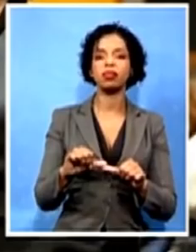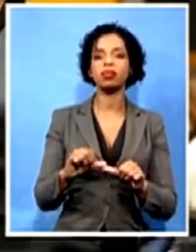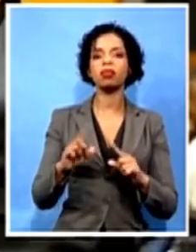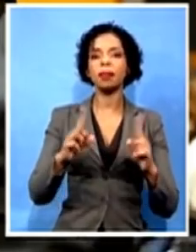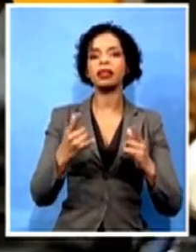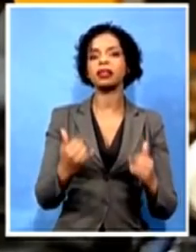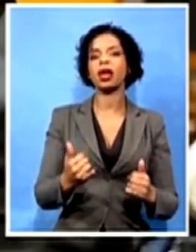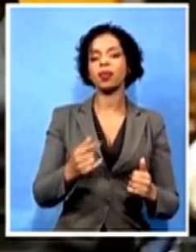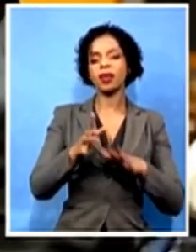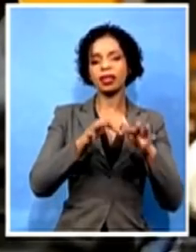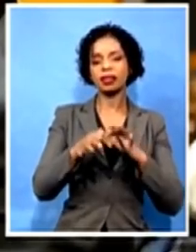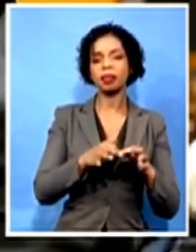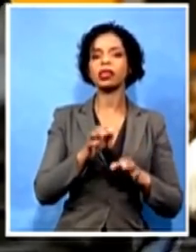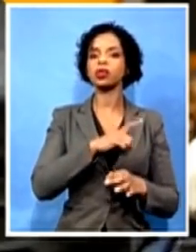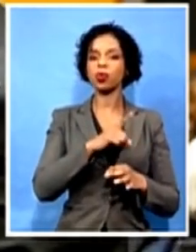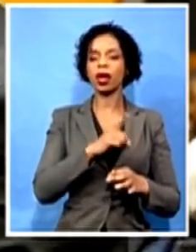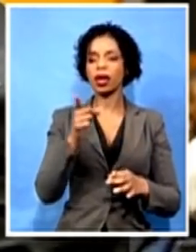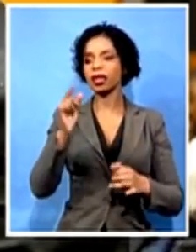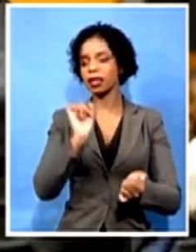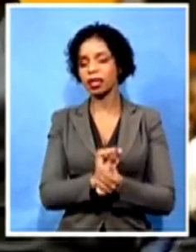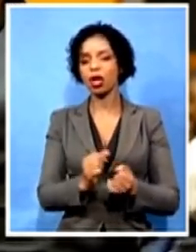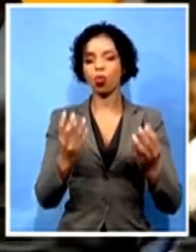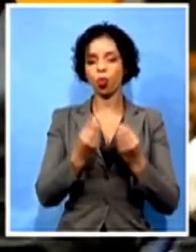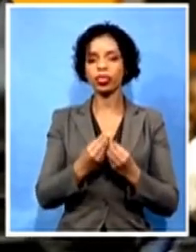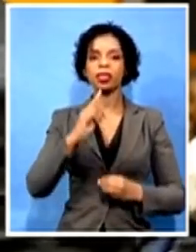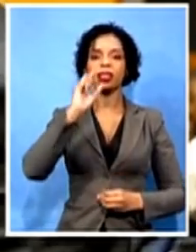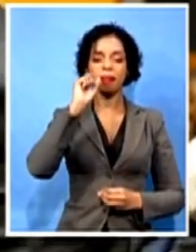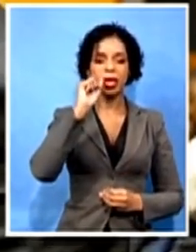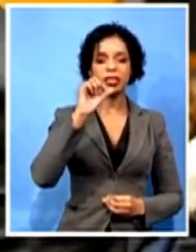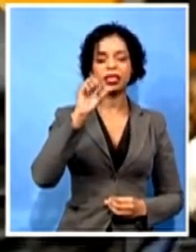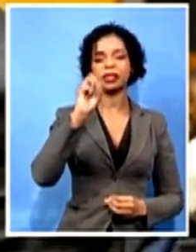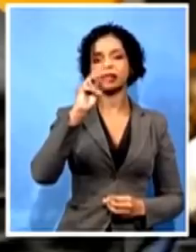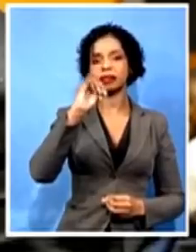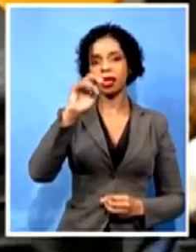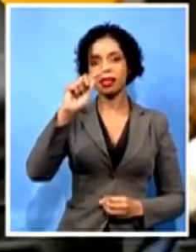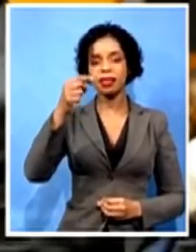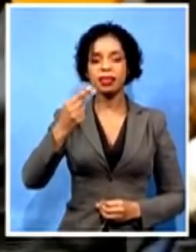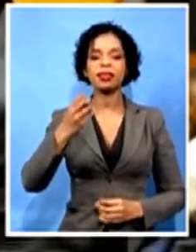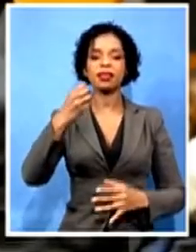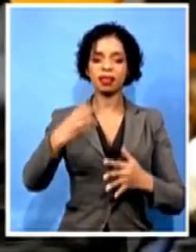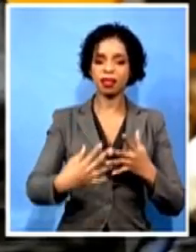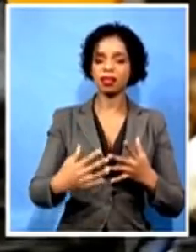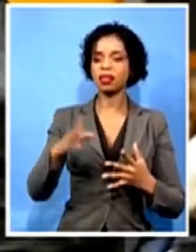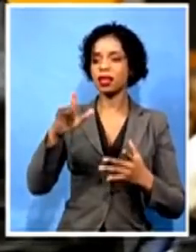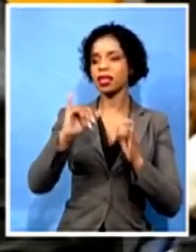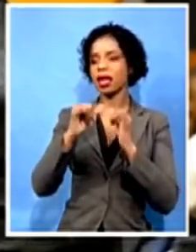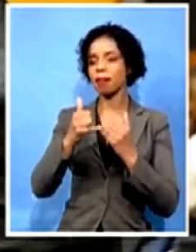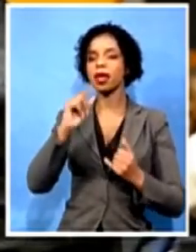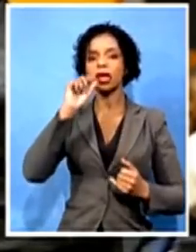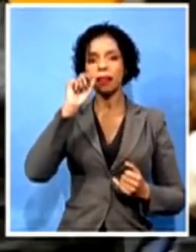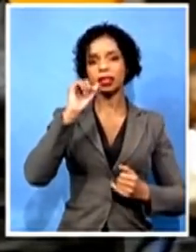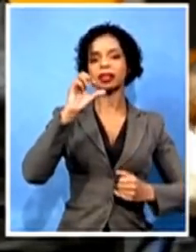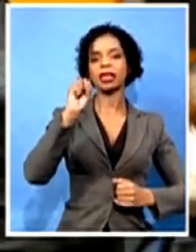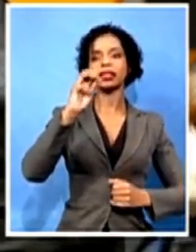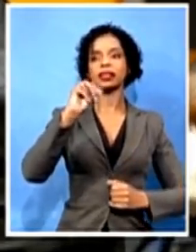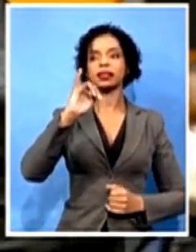and Euroblitz, which is apparently a company of which Mr. Smith was the director, whoever will deal with the trial. And